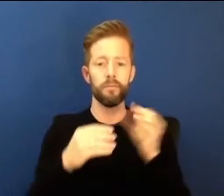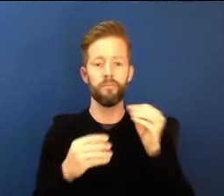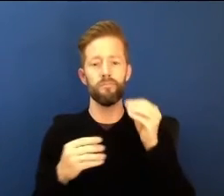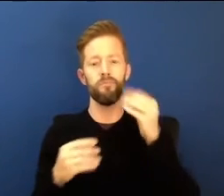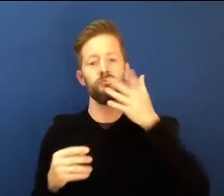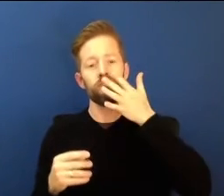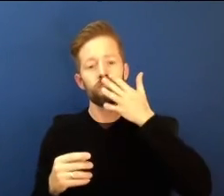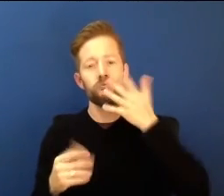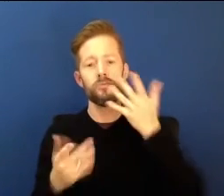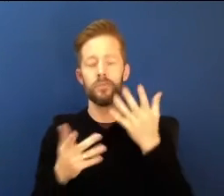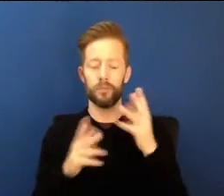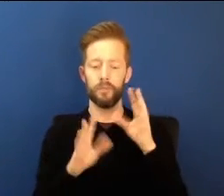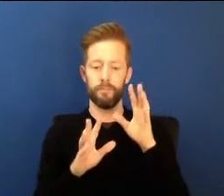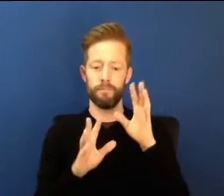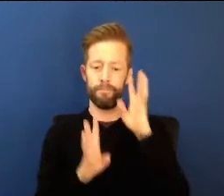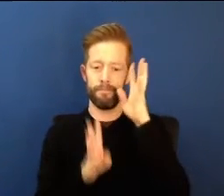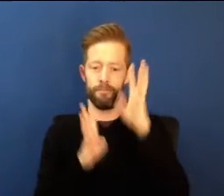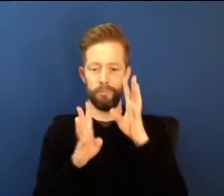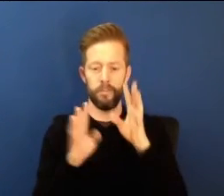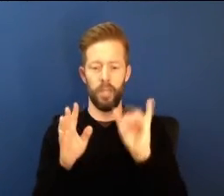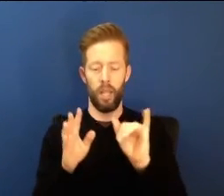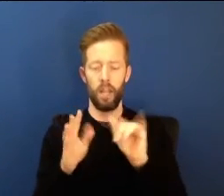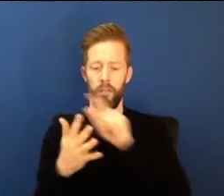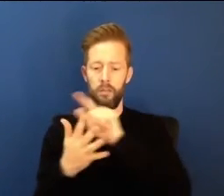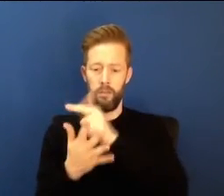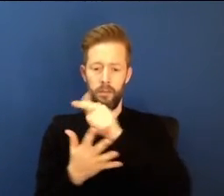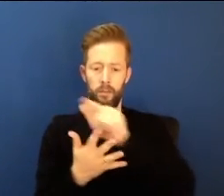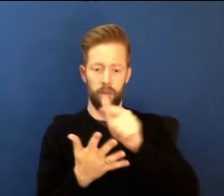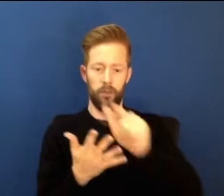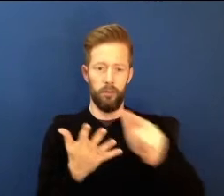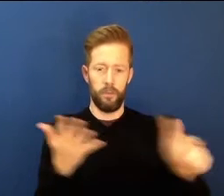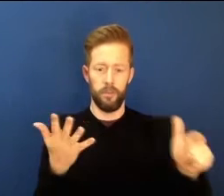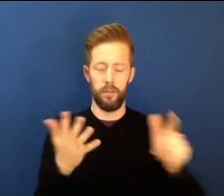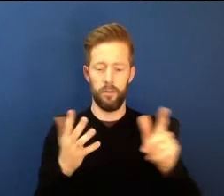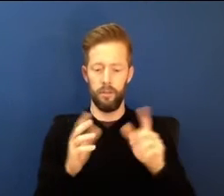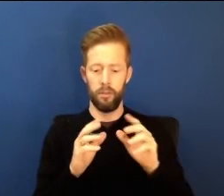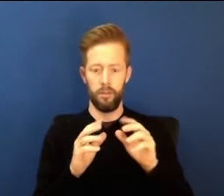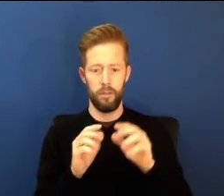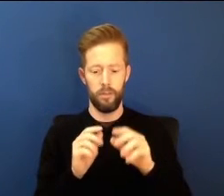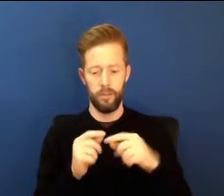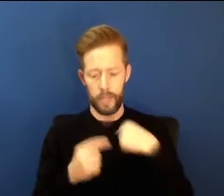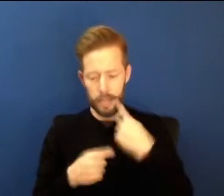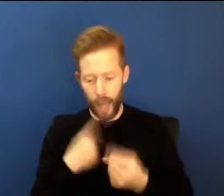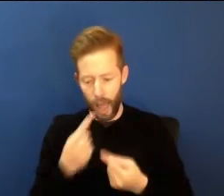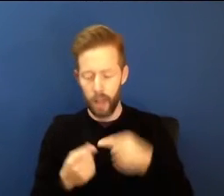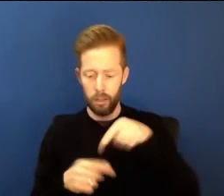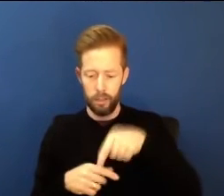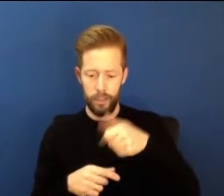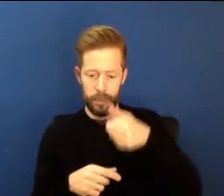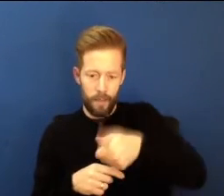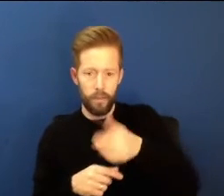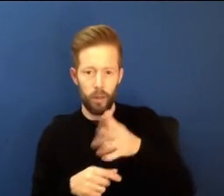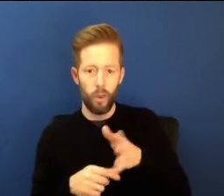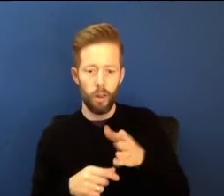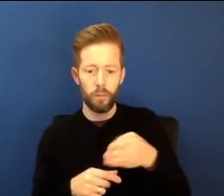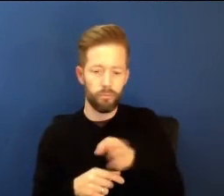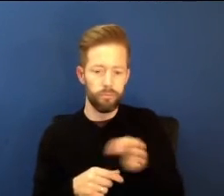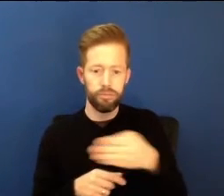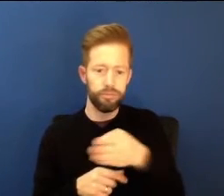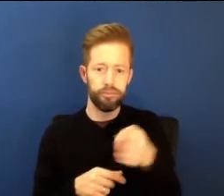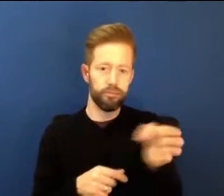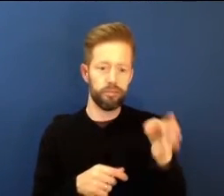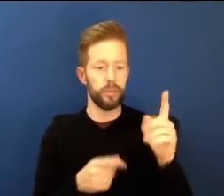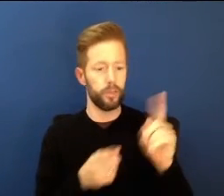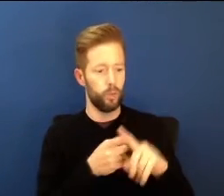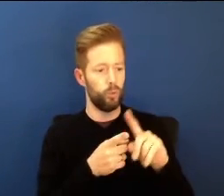figure out the pattern, to create the algorithm and figure out what the pattern is going to be to get the mouse from point A to